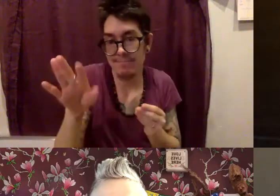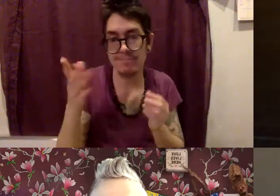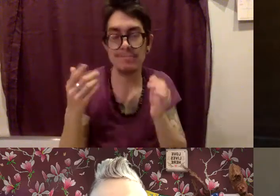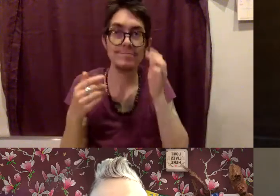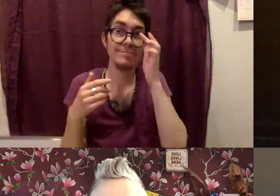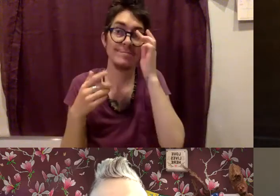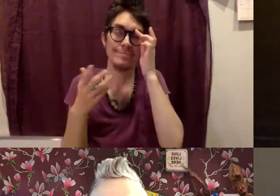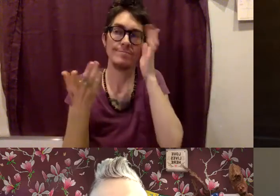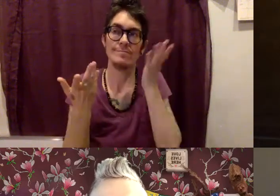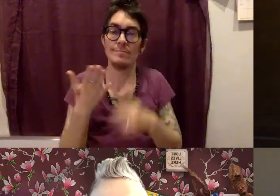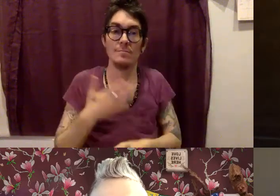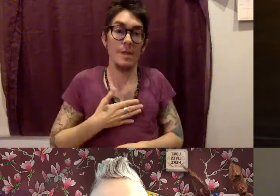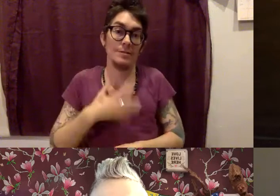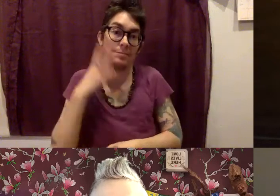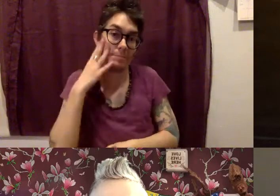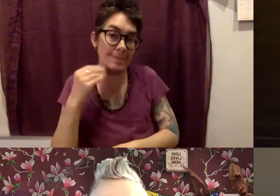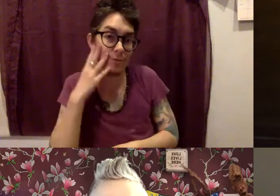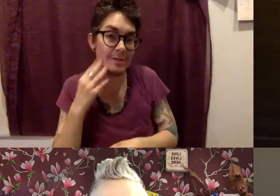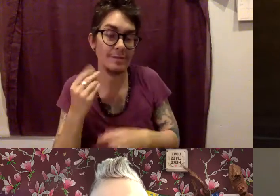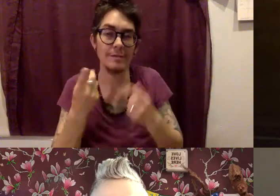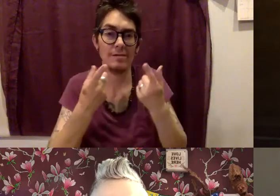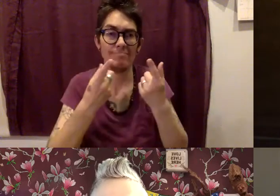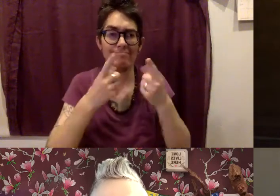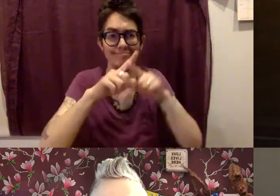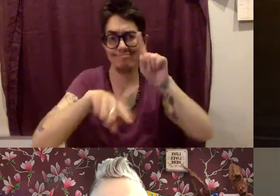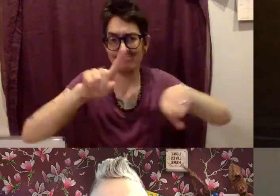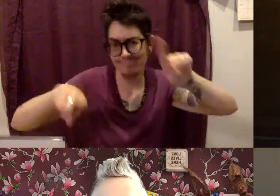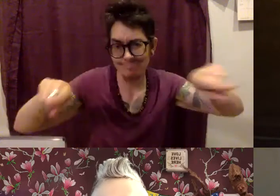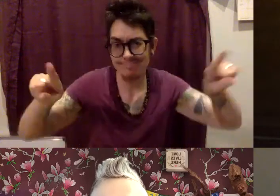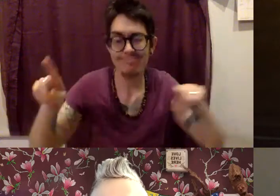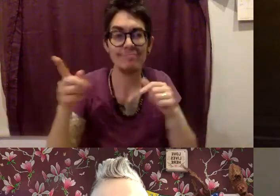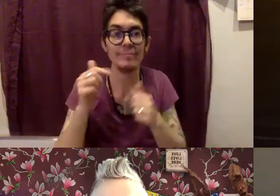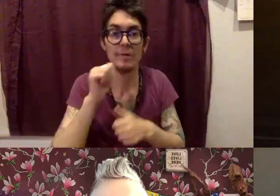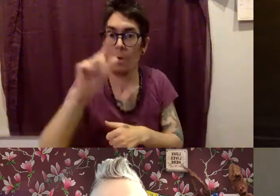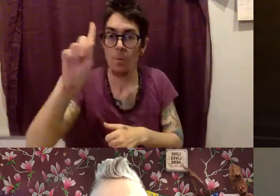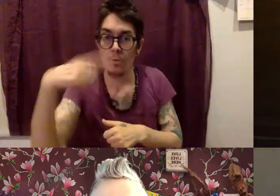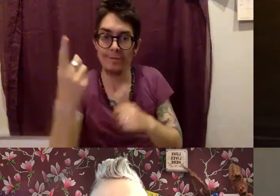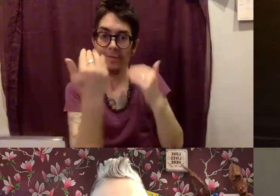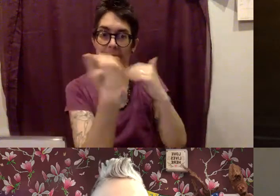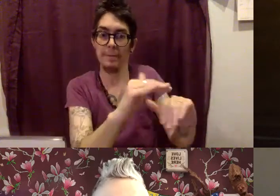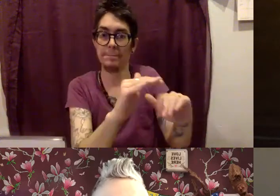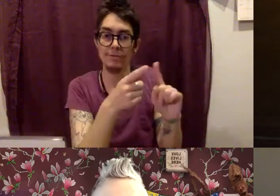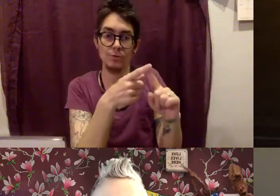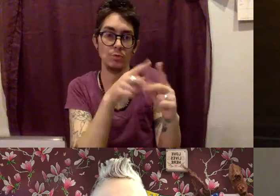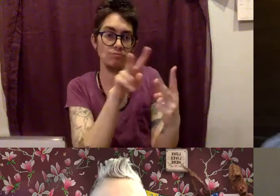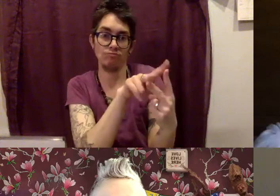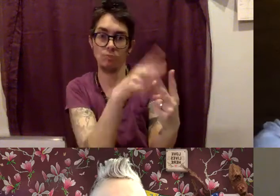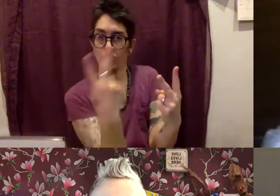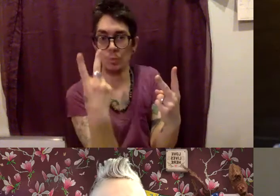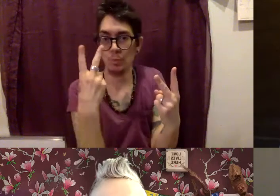that. And I would love to add my experience. With my experience,